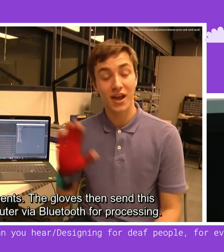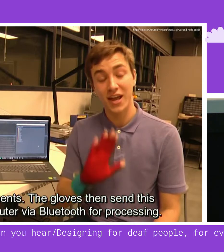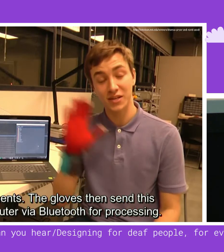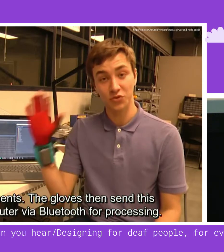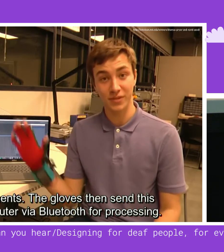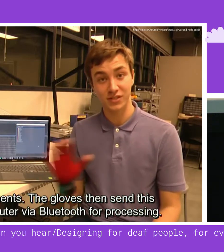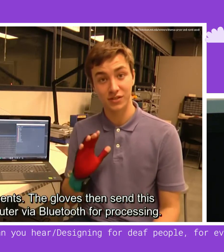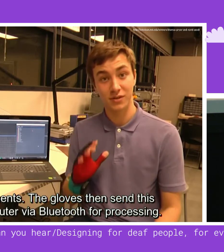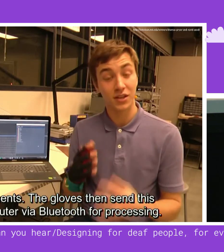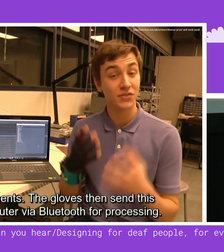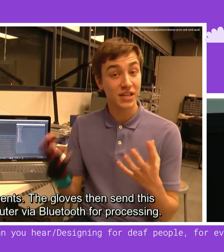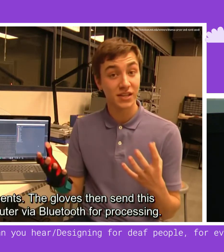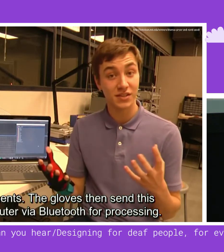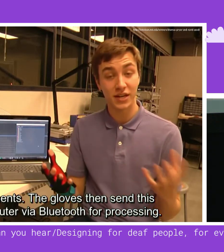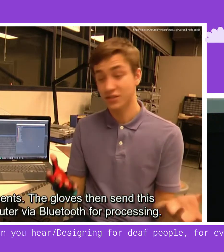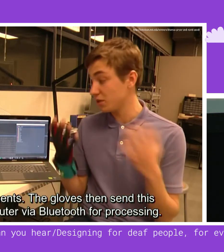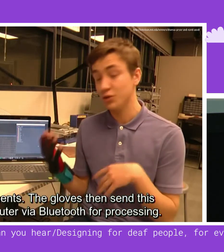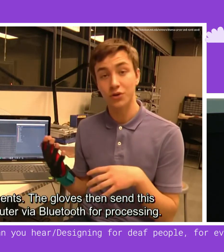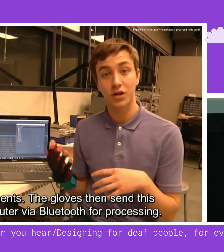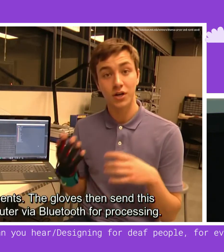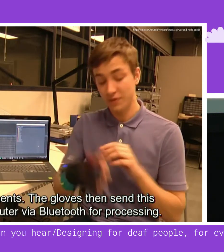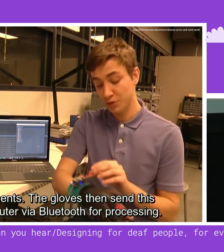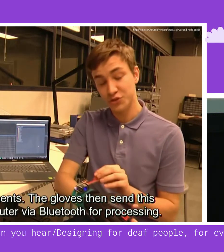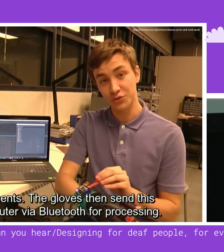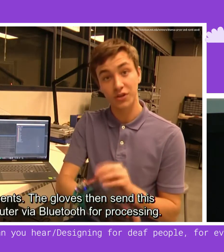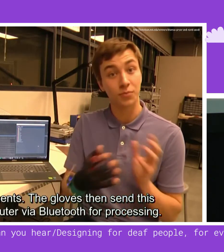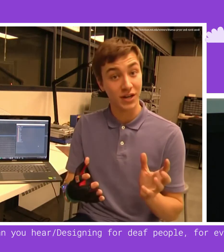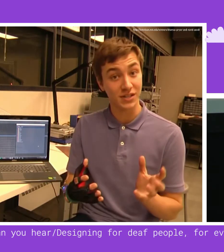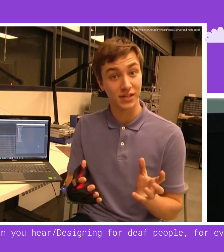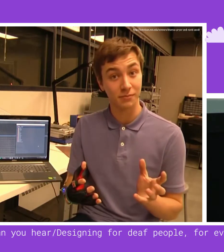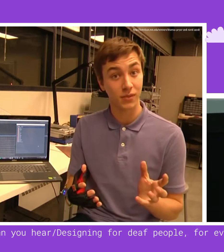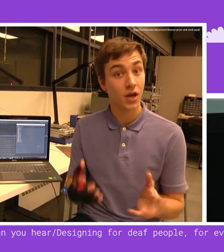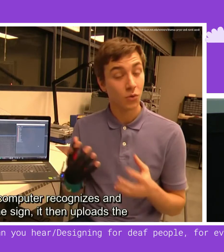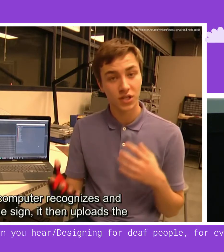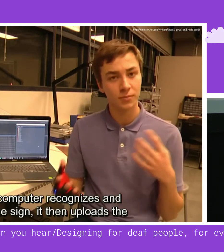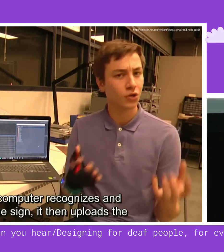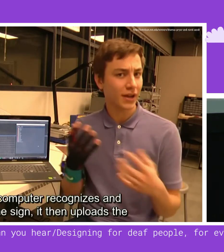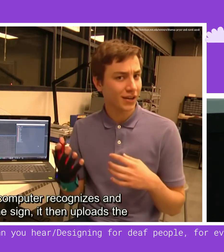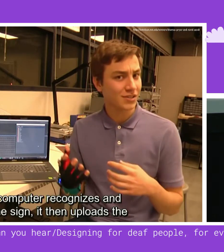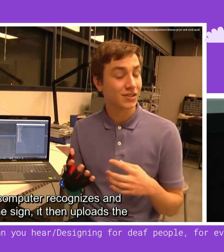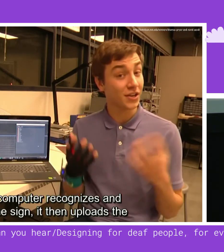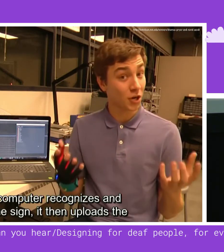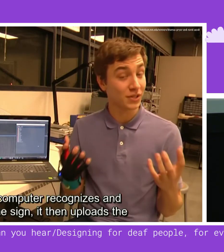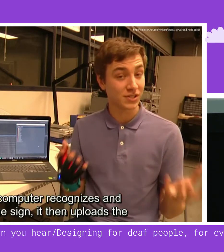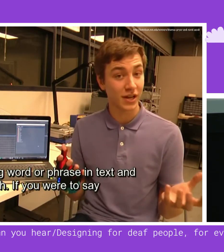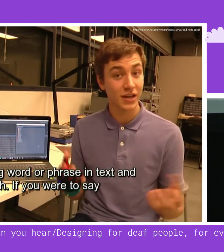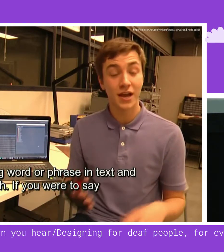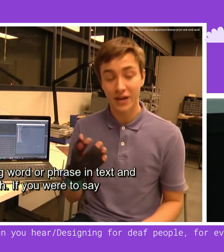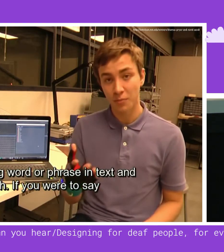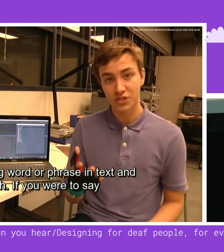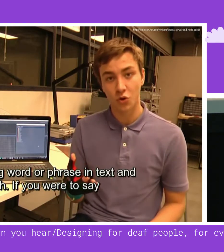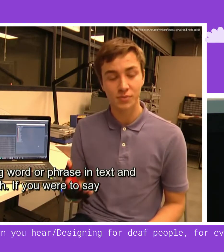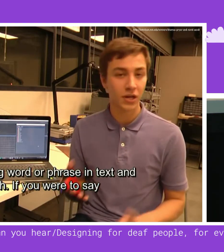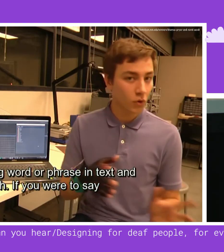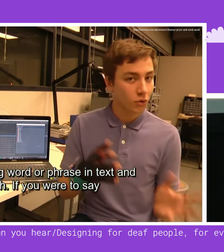position and hand movement. The gloves then send this data to the computer via Bluetooth for processing. Once the computer recognizes and interprets the sign, it